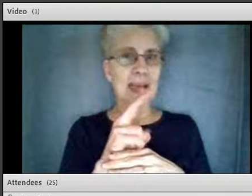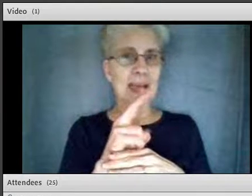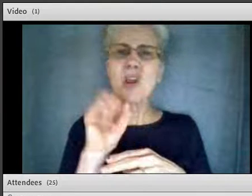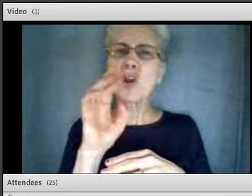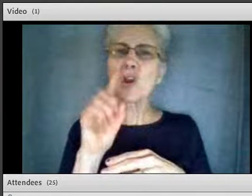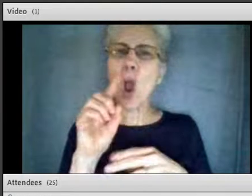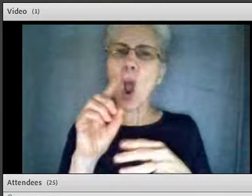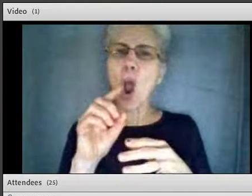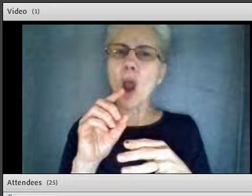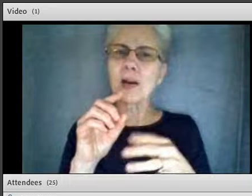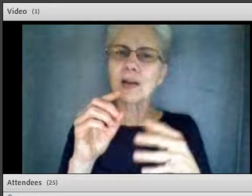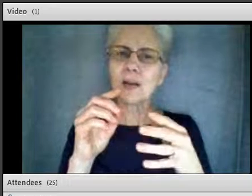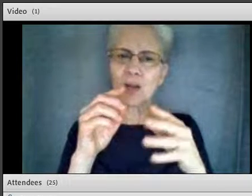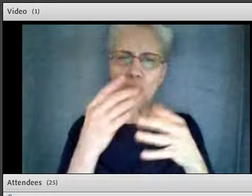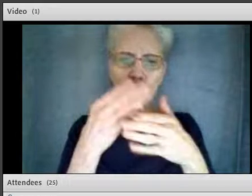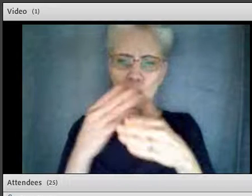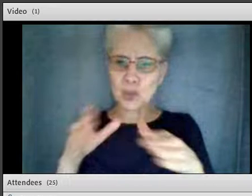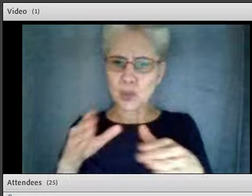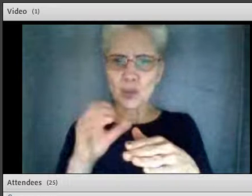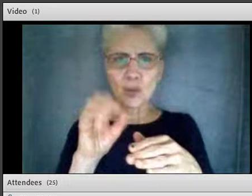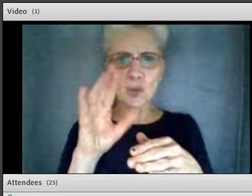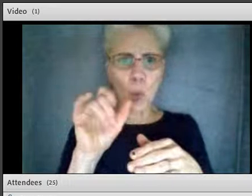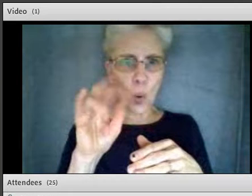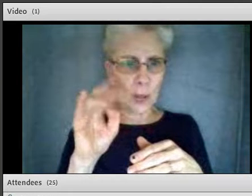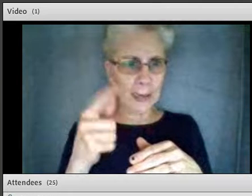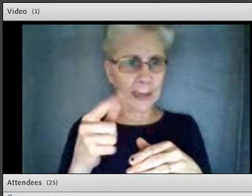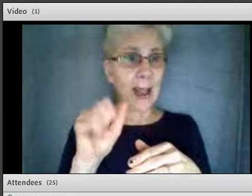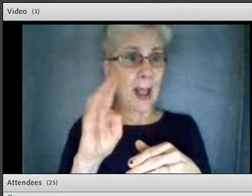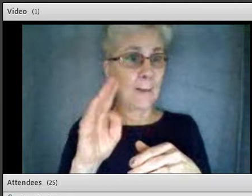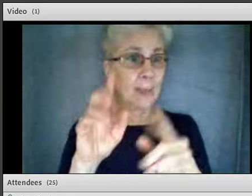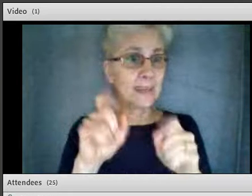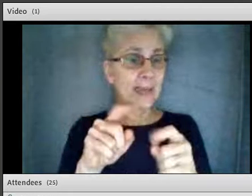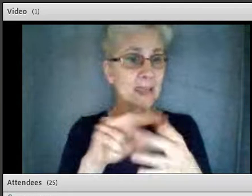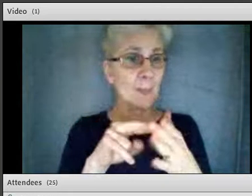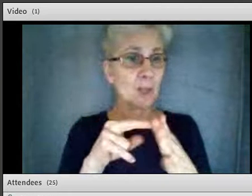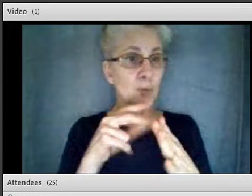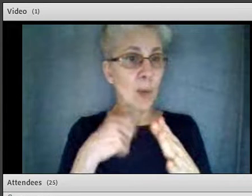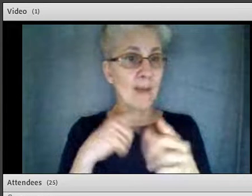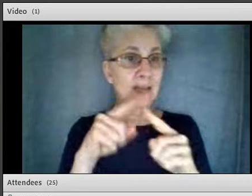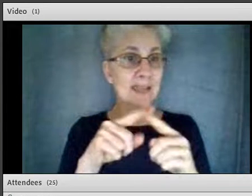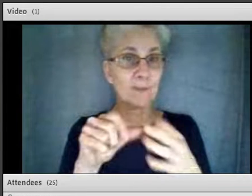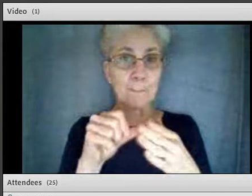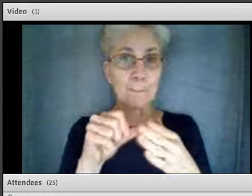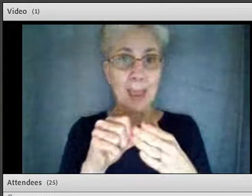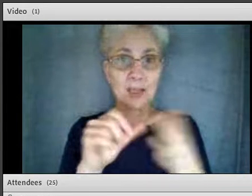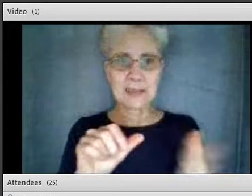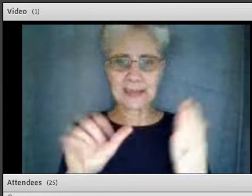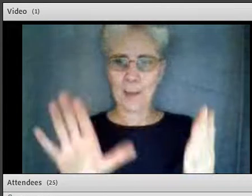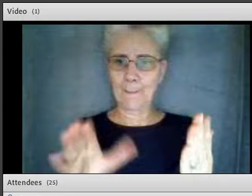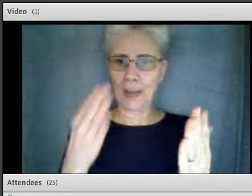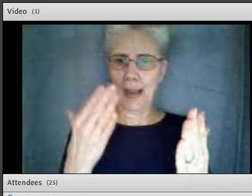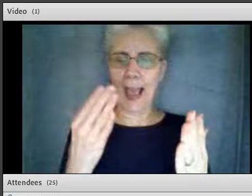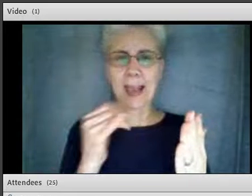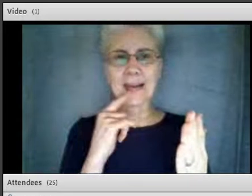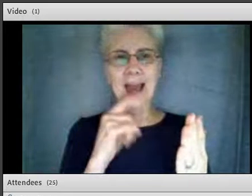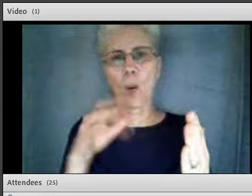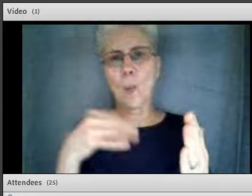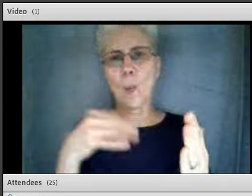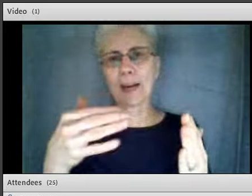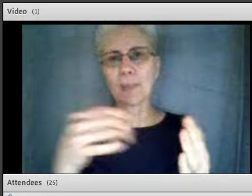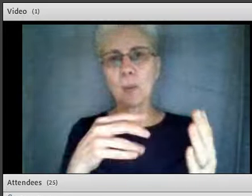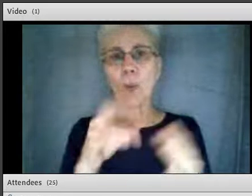menus. A/B testing means that you have 2 different pages displaying sort of randomly when users come. There's a lot of software